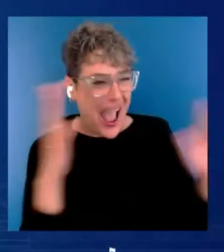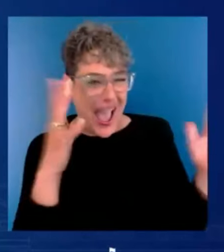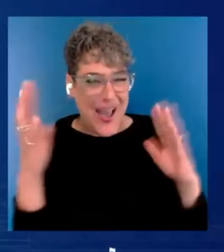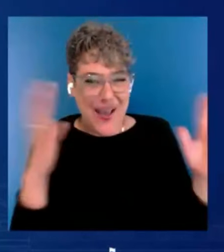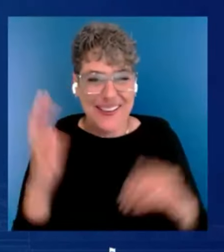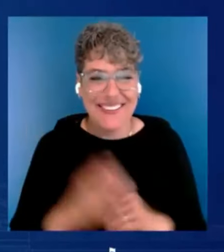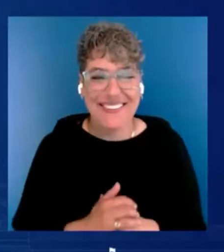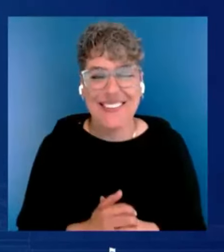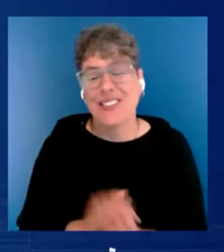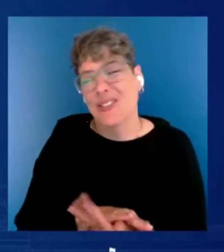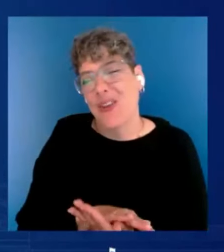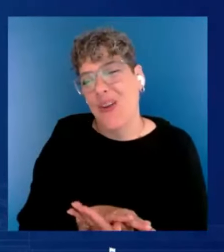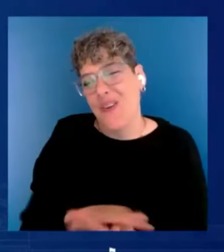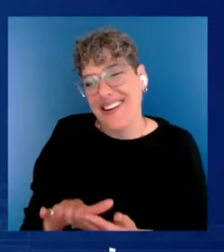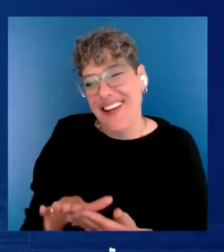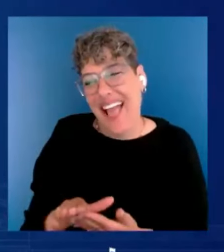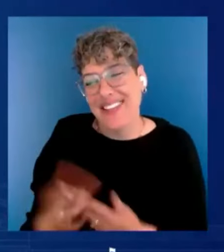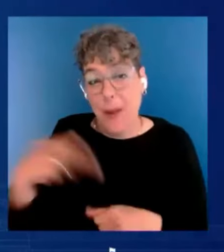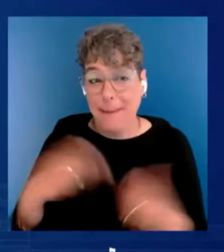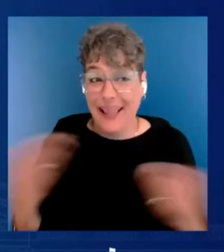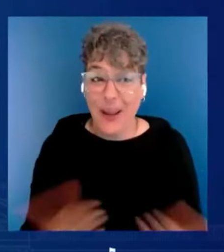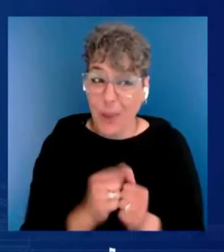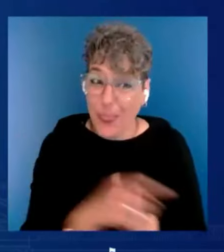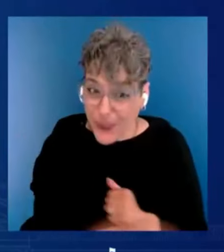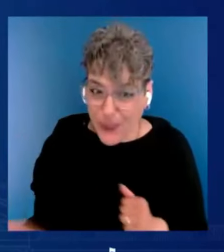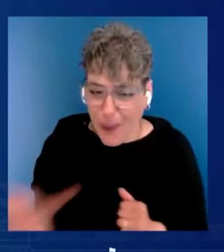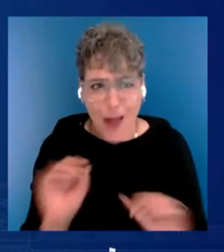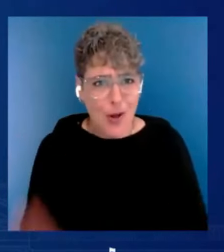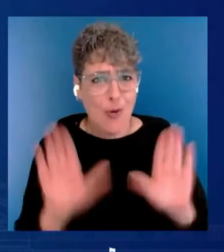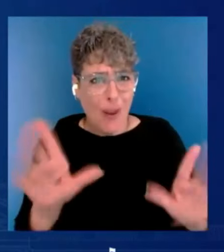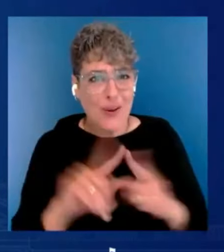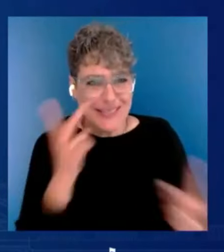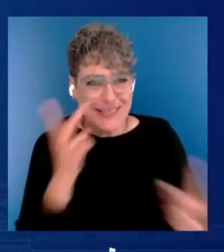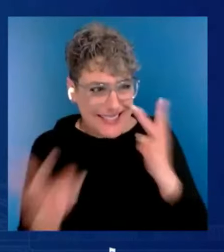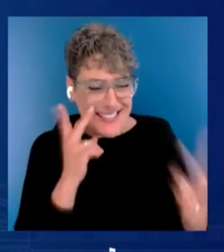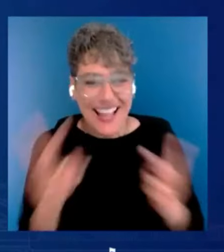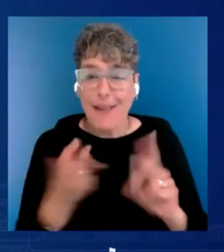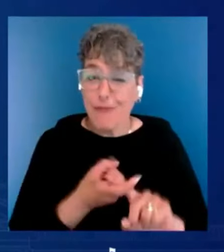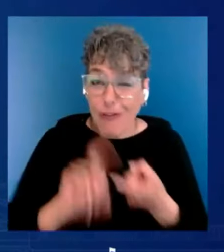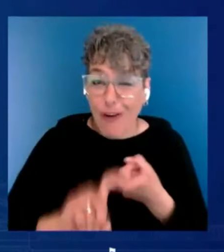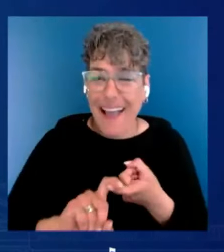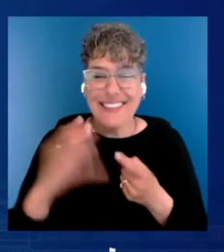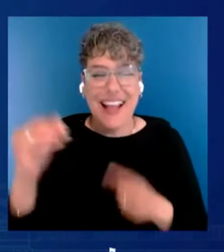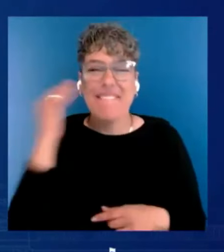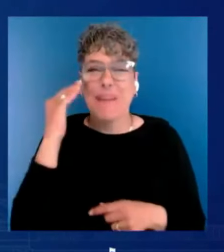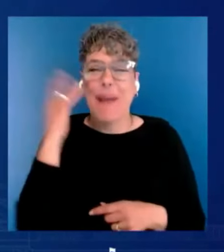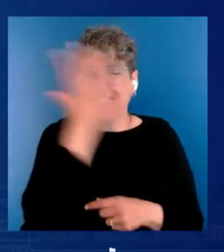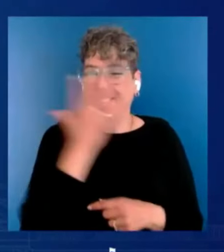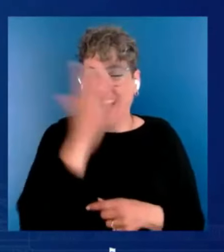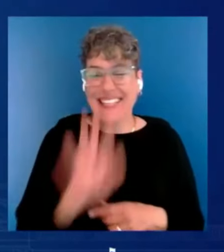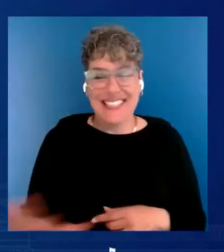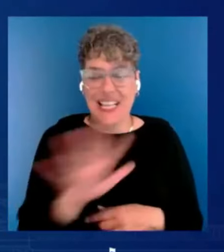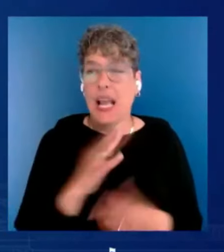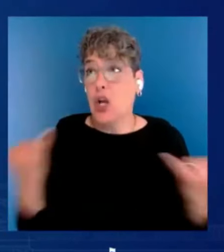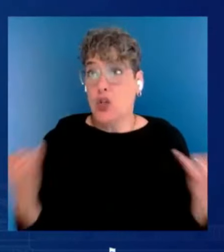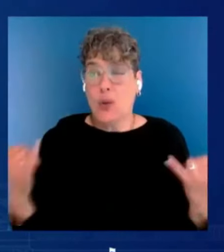It is so nice to be here with all of you, and so great to see so many friends and familiar faces. We're here to do so much today. It's to